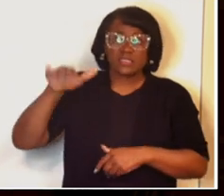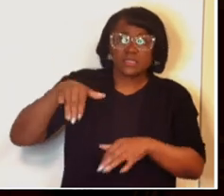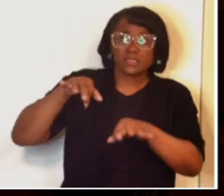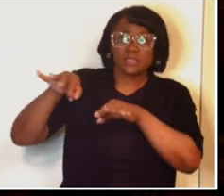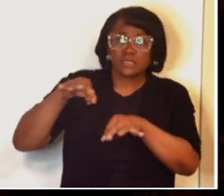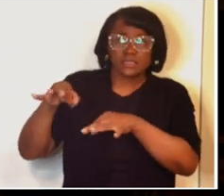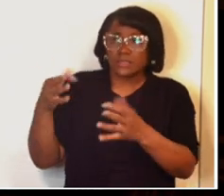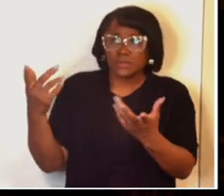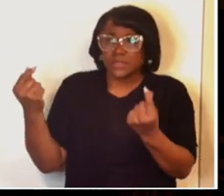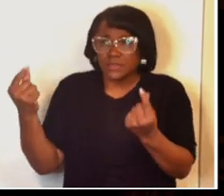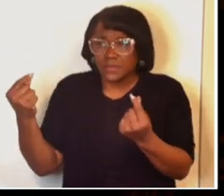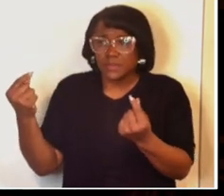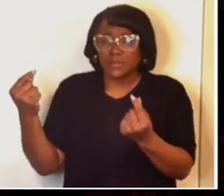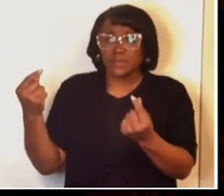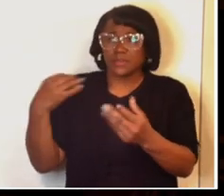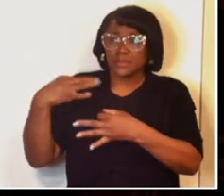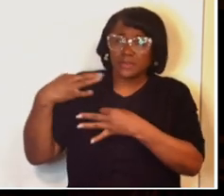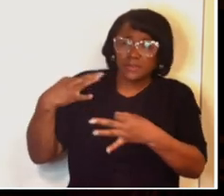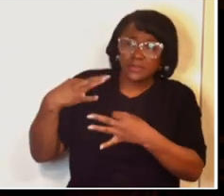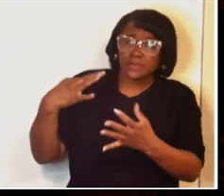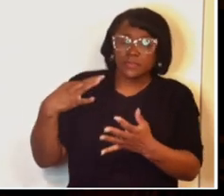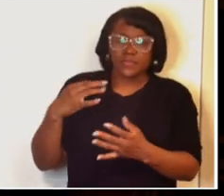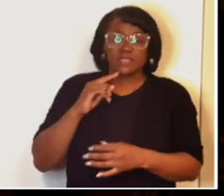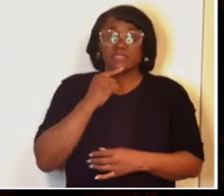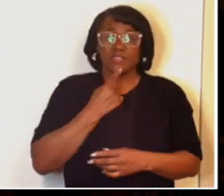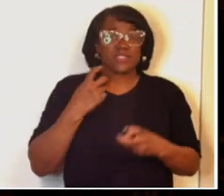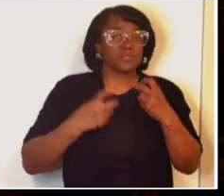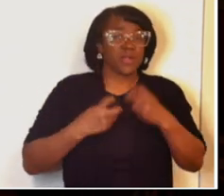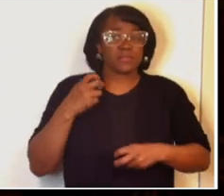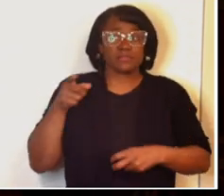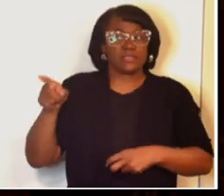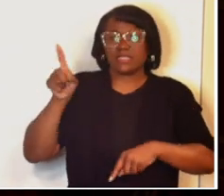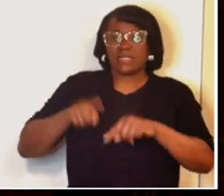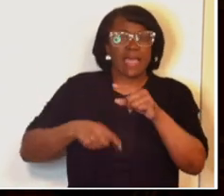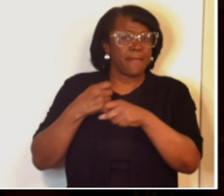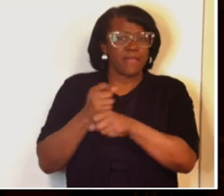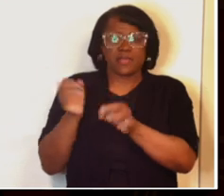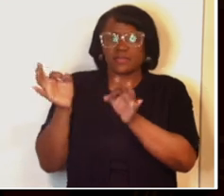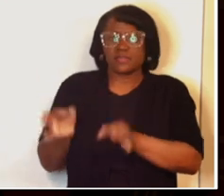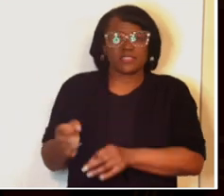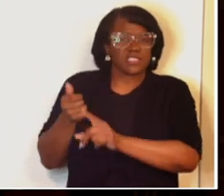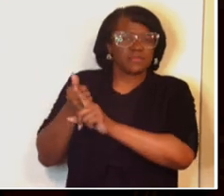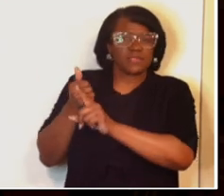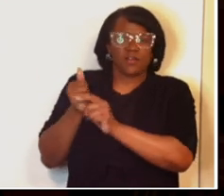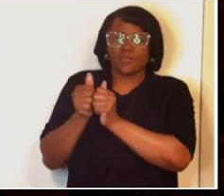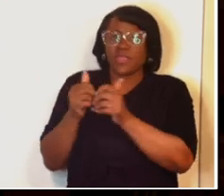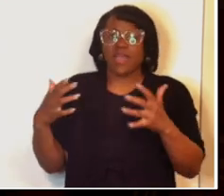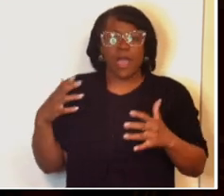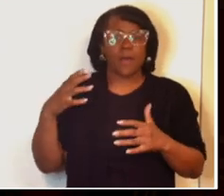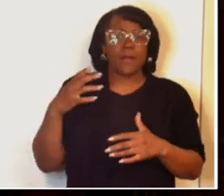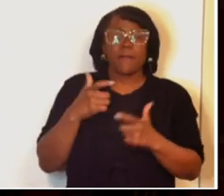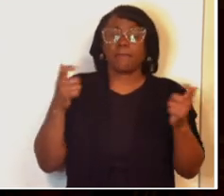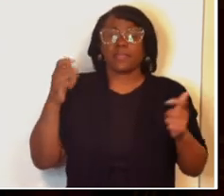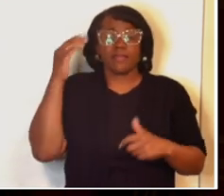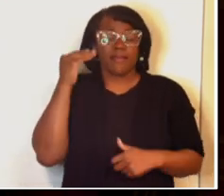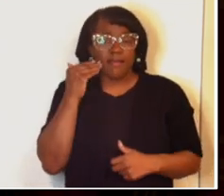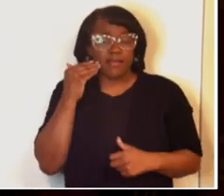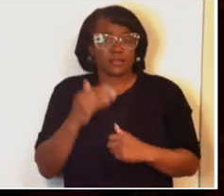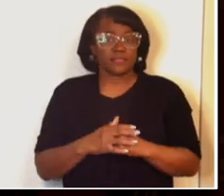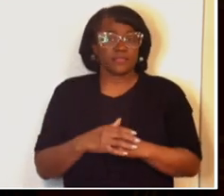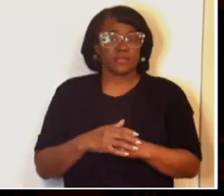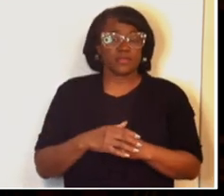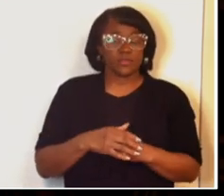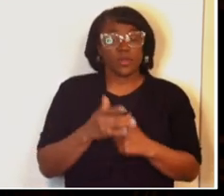was an extremely serious problem, and he could not make any decisions by himself about it. After he received Big